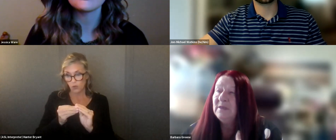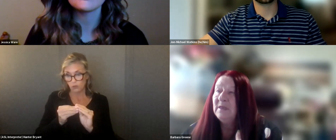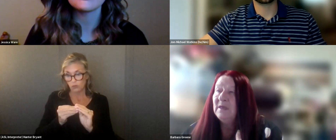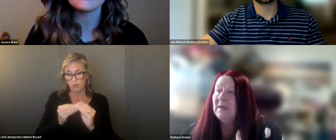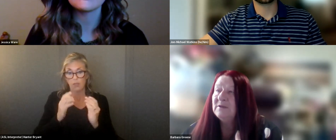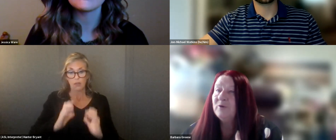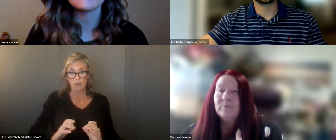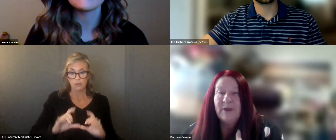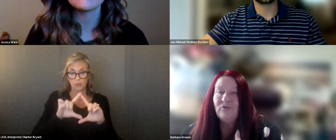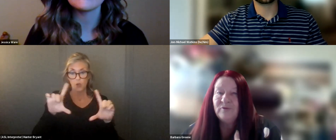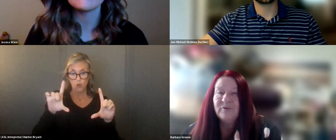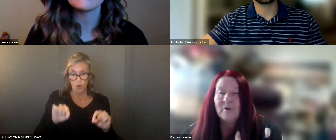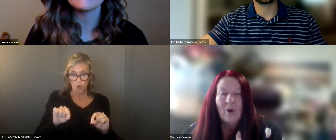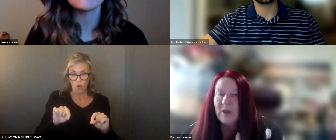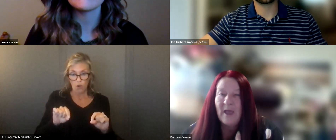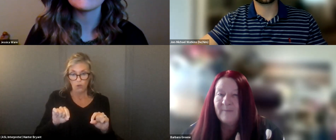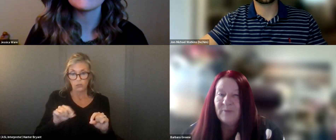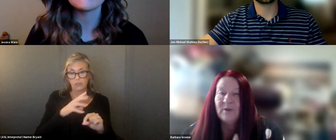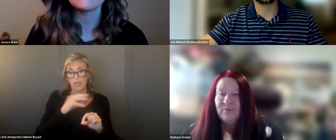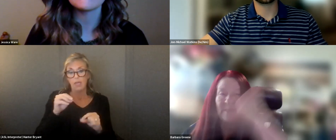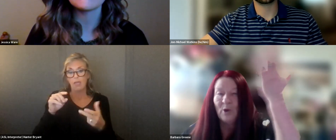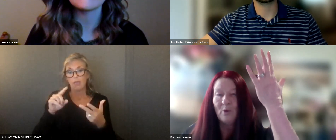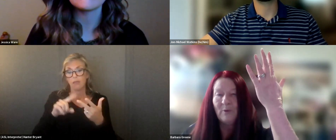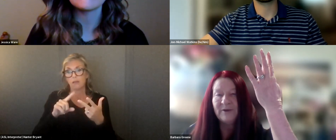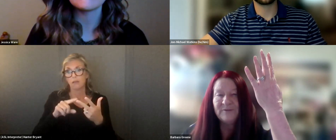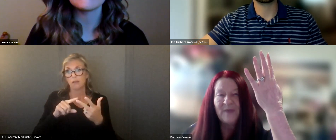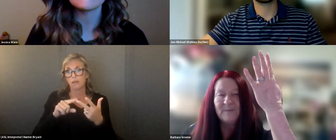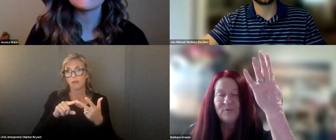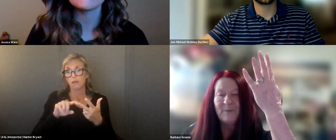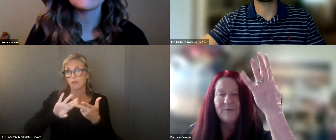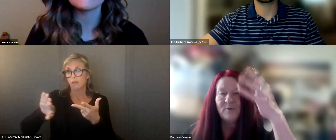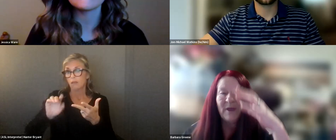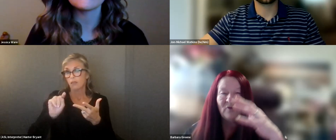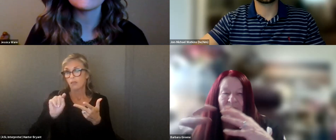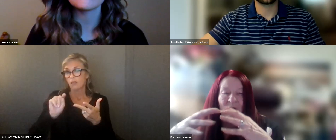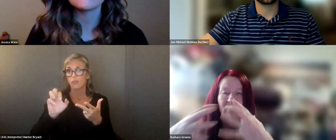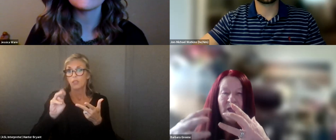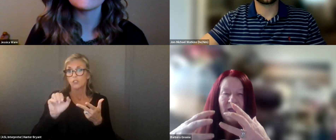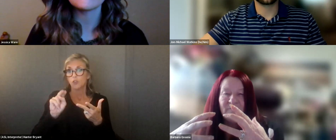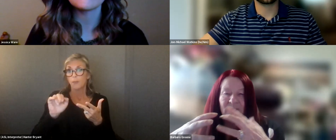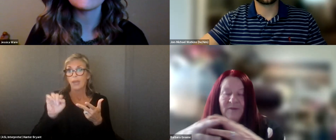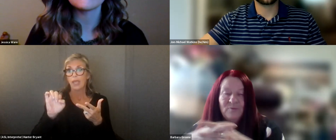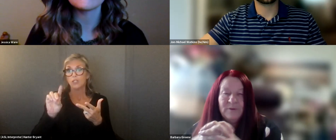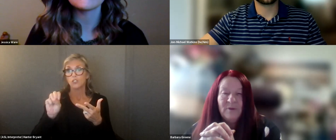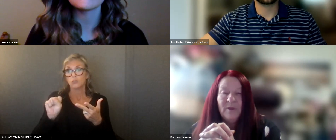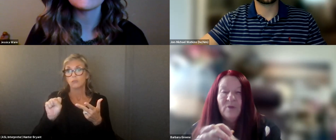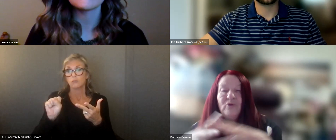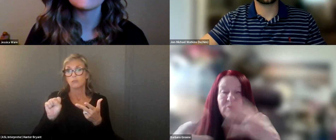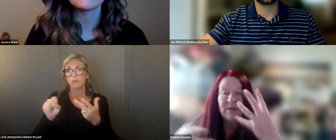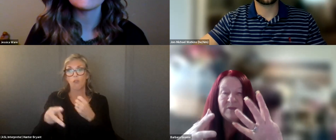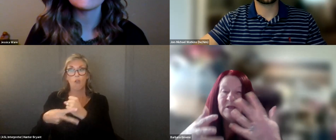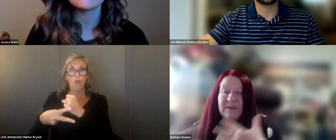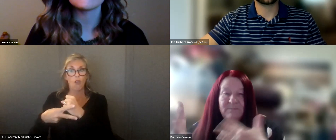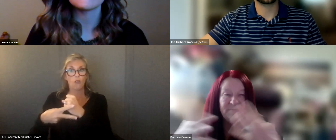the terminations are archived. They don't go out into cyberspace. They're actually archived in case we